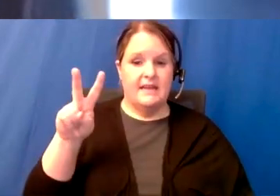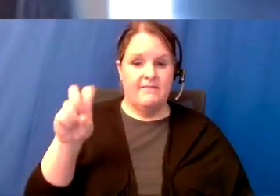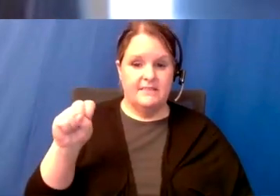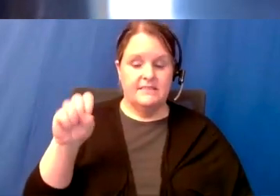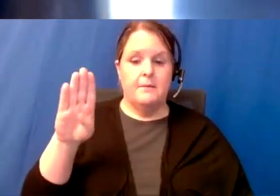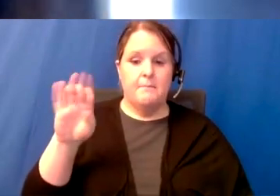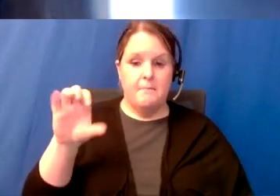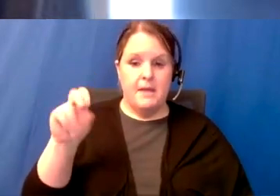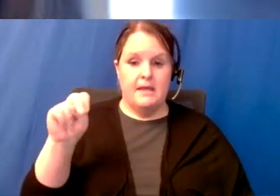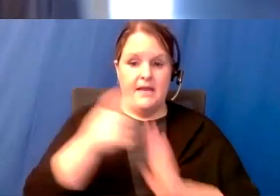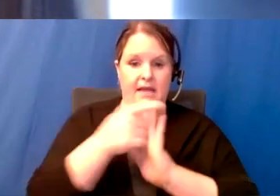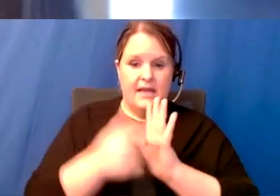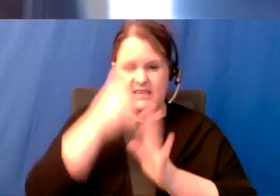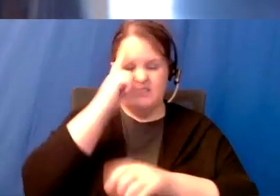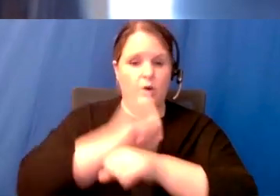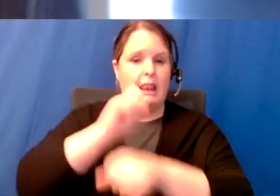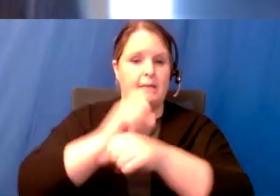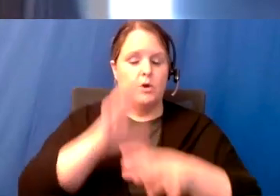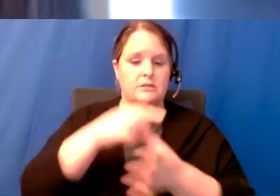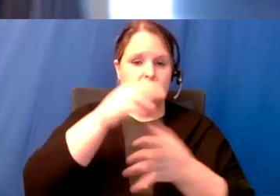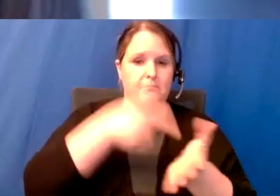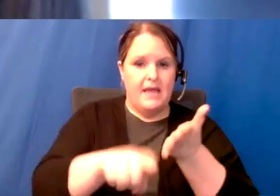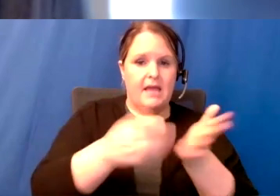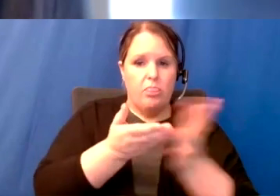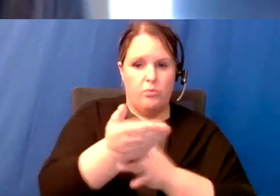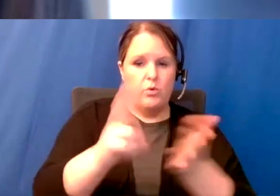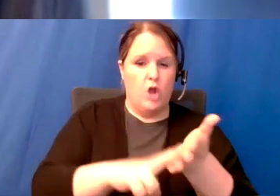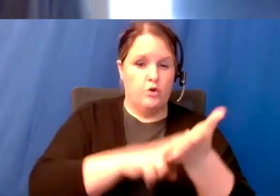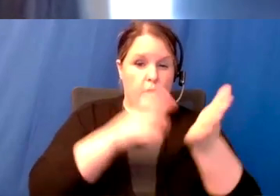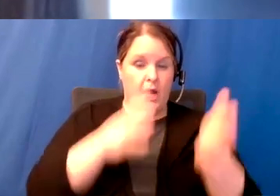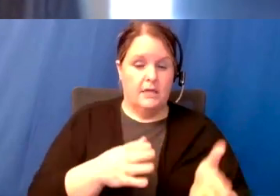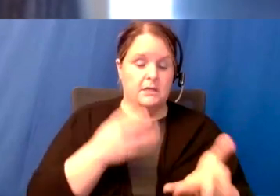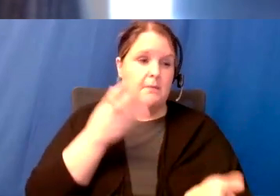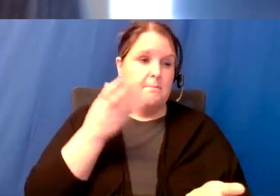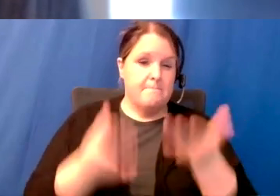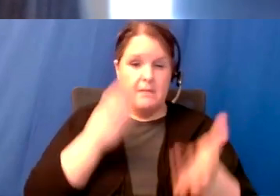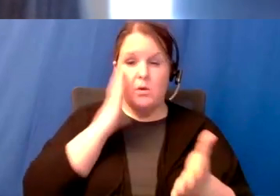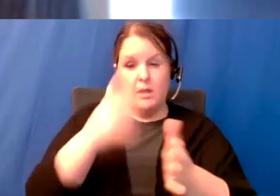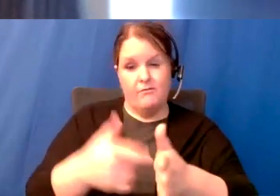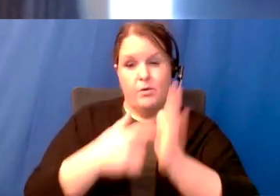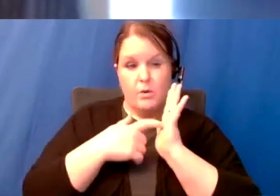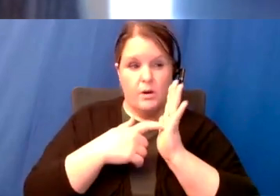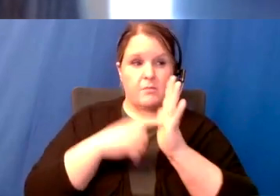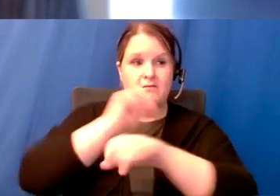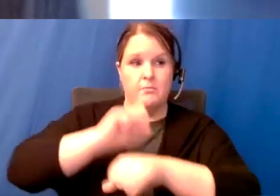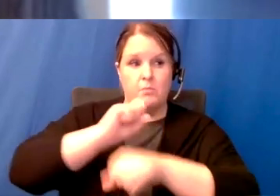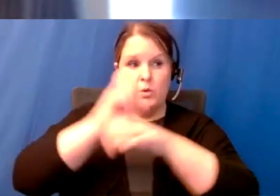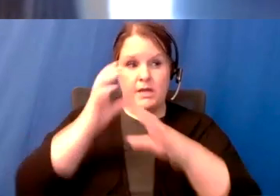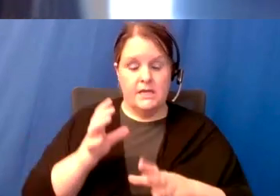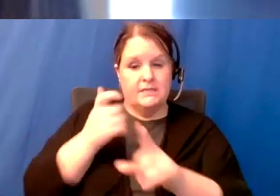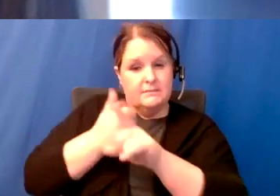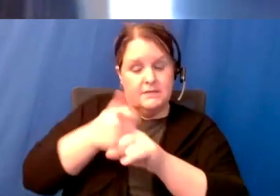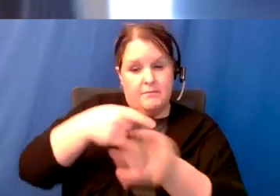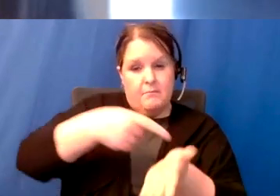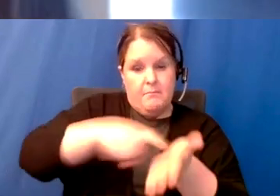through contracts. So while there may be a requirement for employees who are